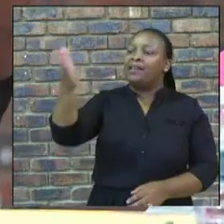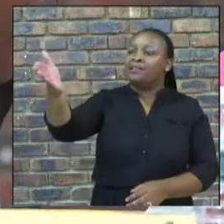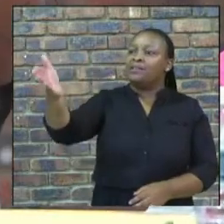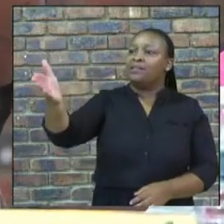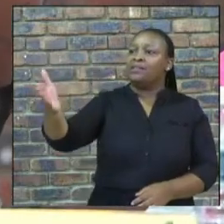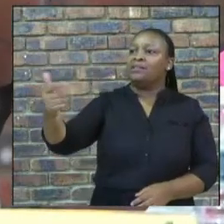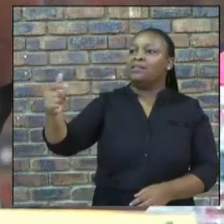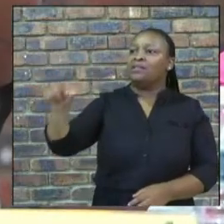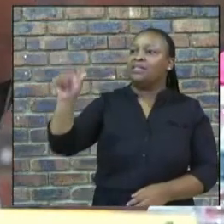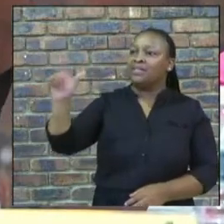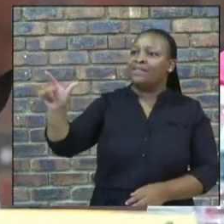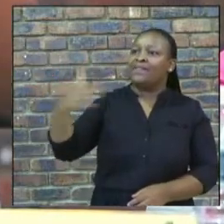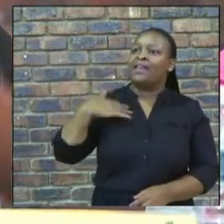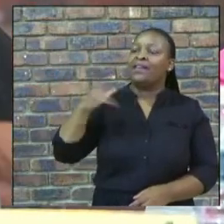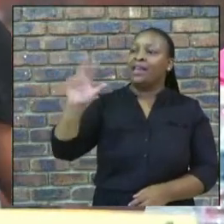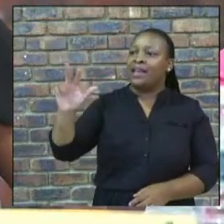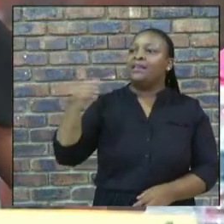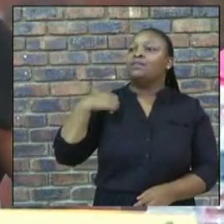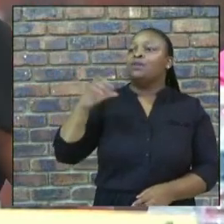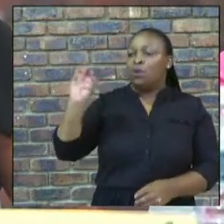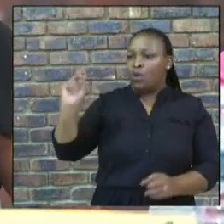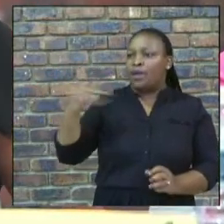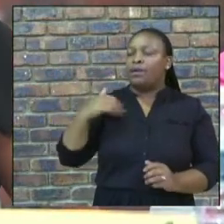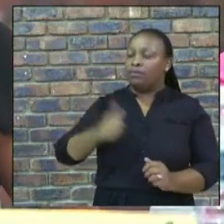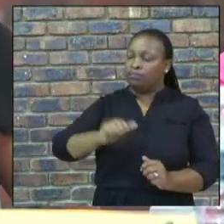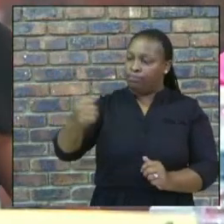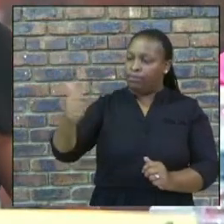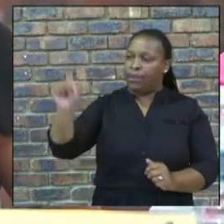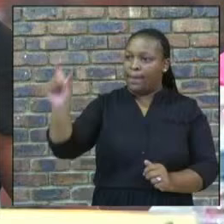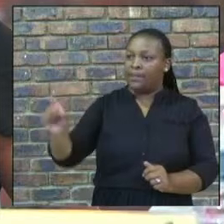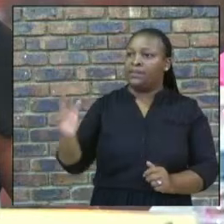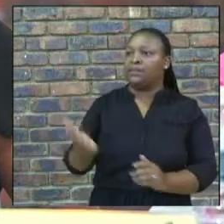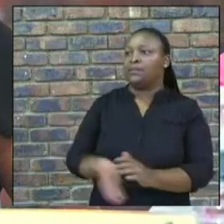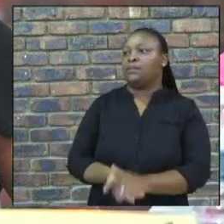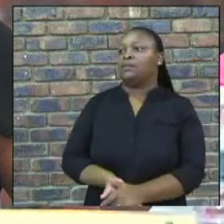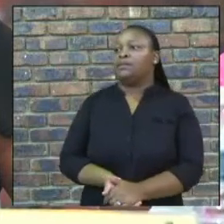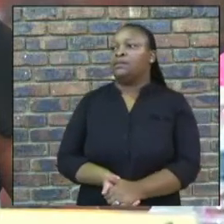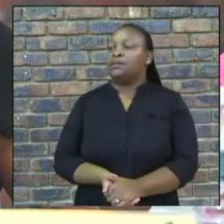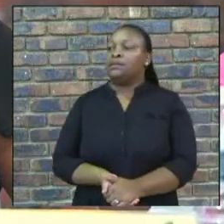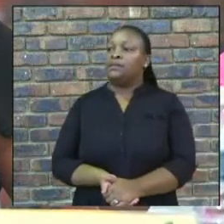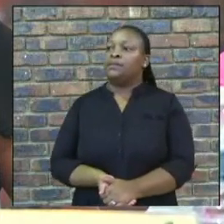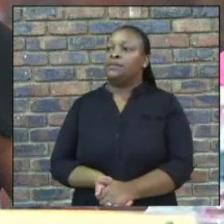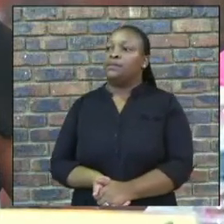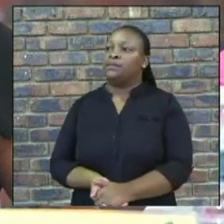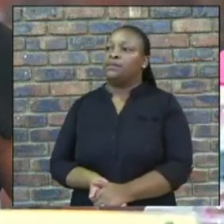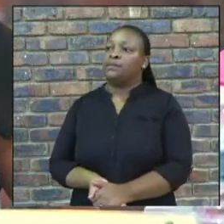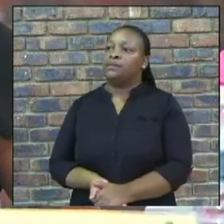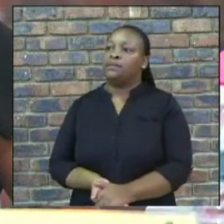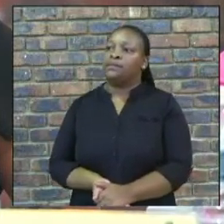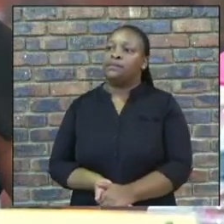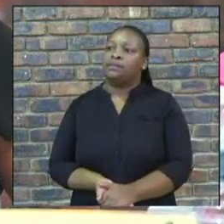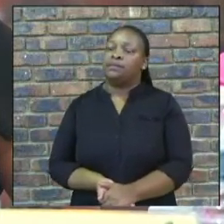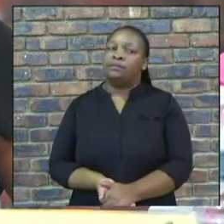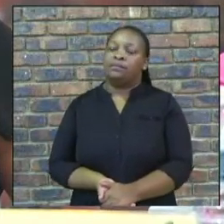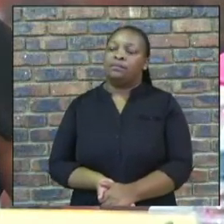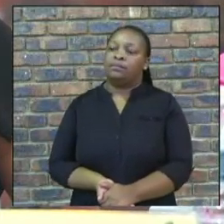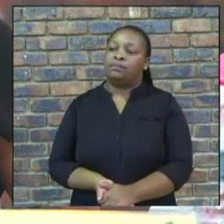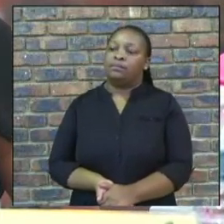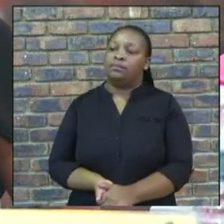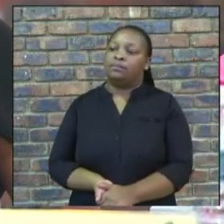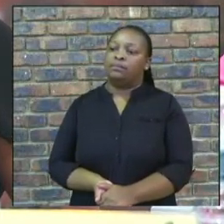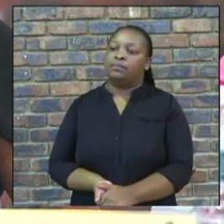you? Or 8. Let's go to 8. Sorry for that. Sorry about